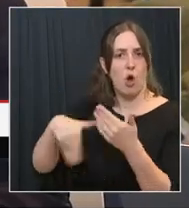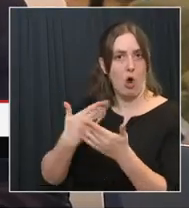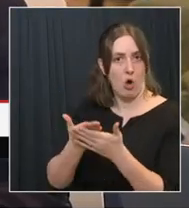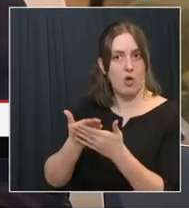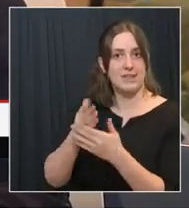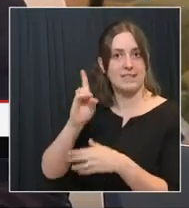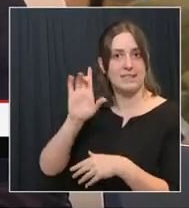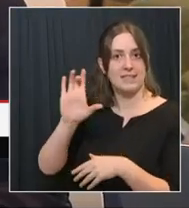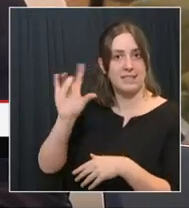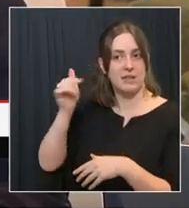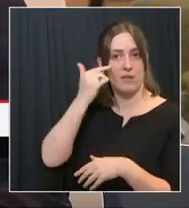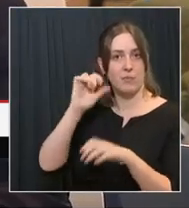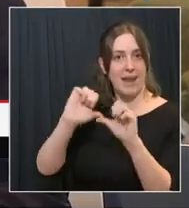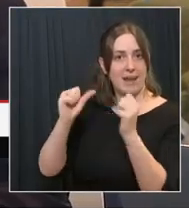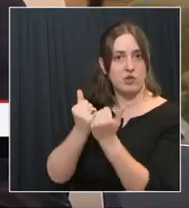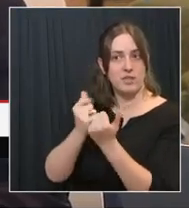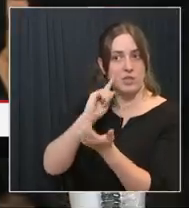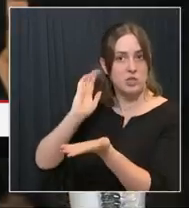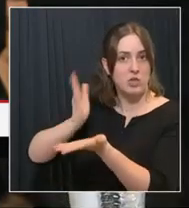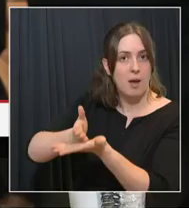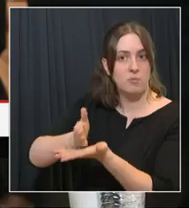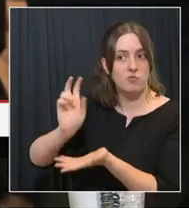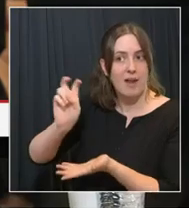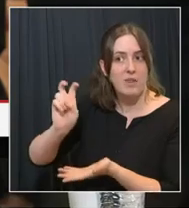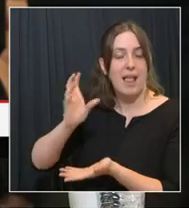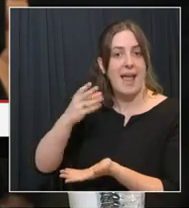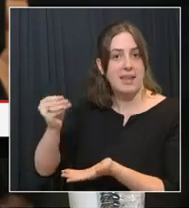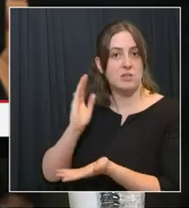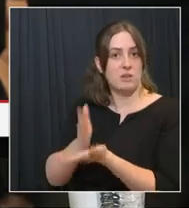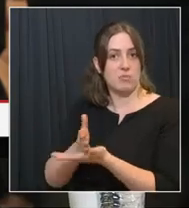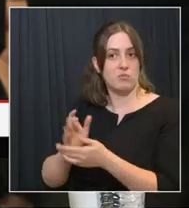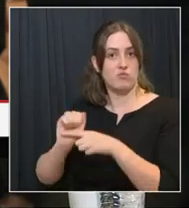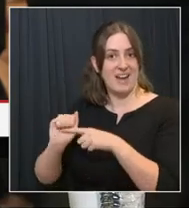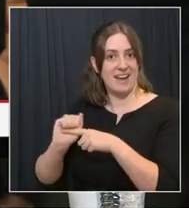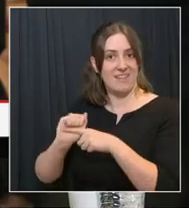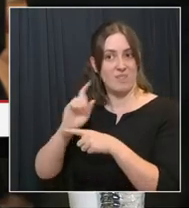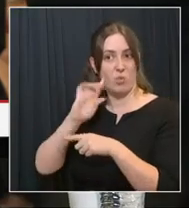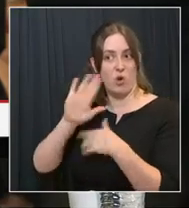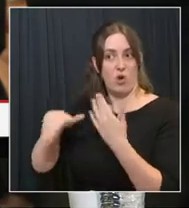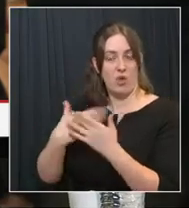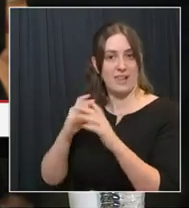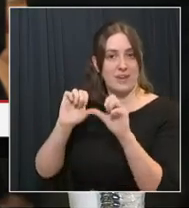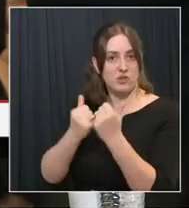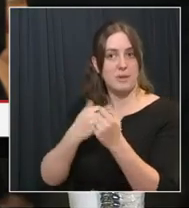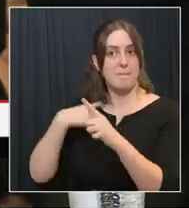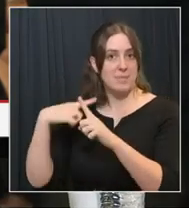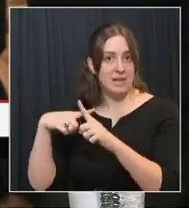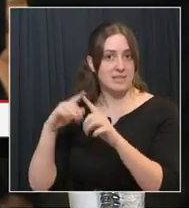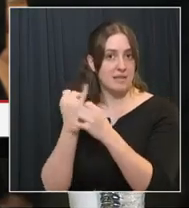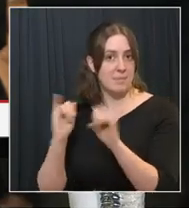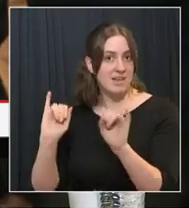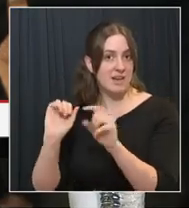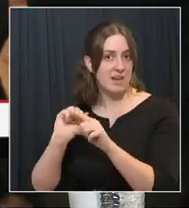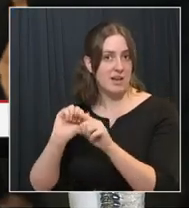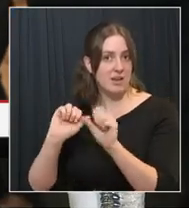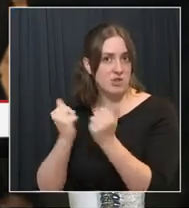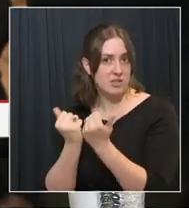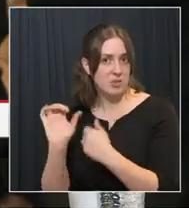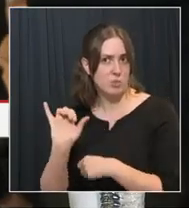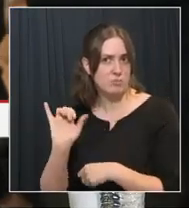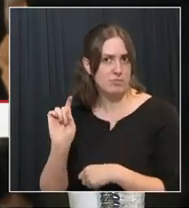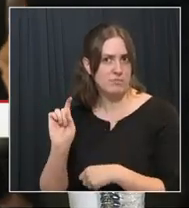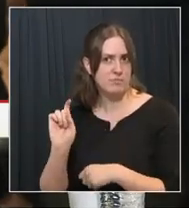did ask the mayor's order and the CA's order for all agencies. However, those